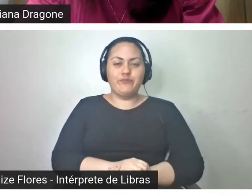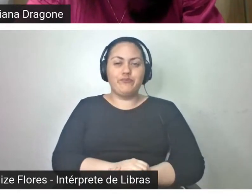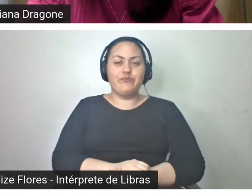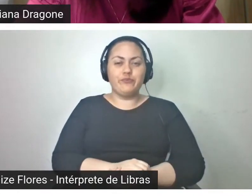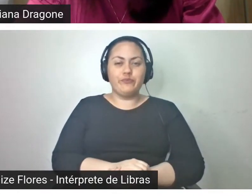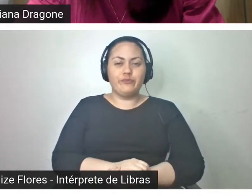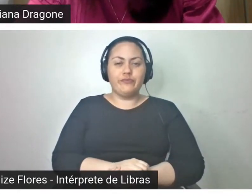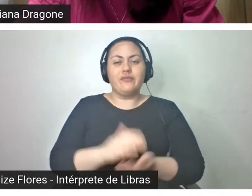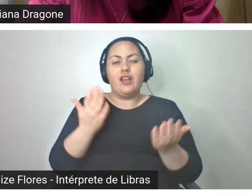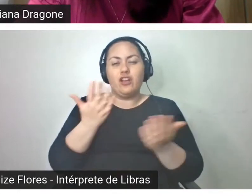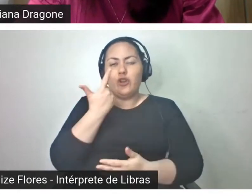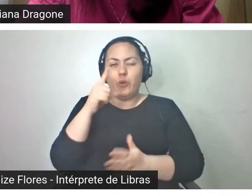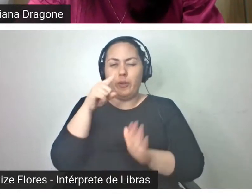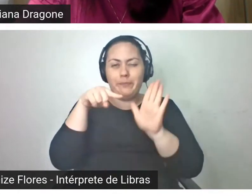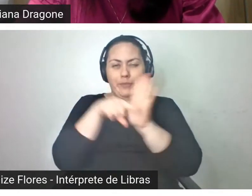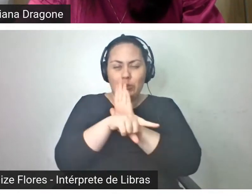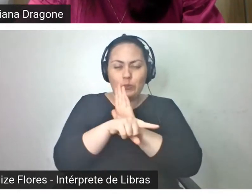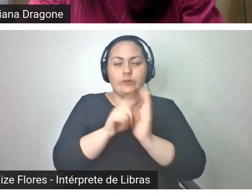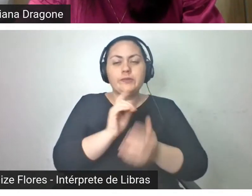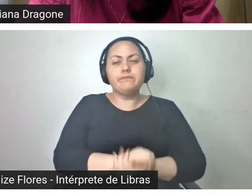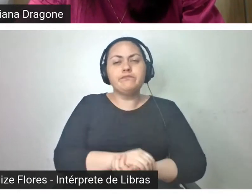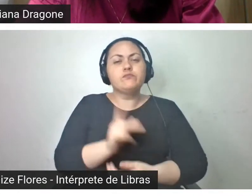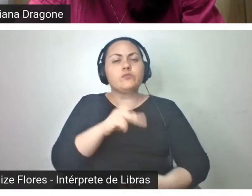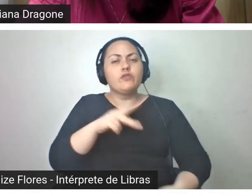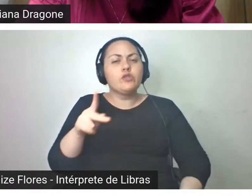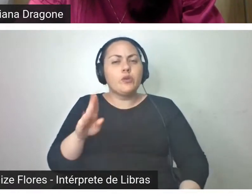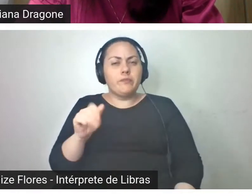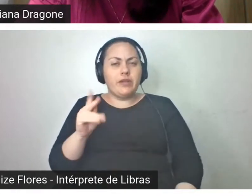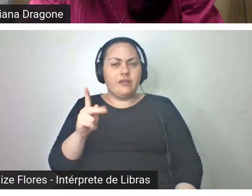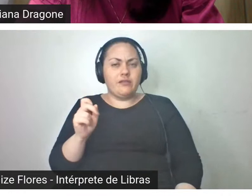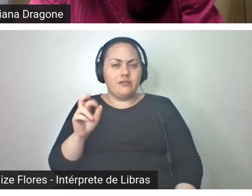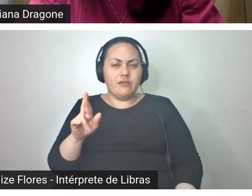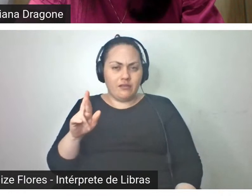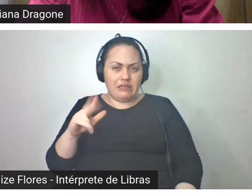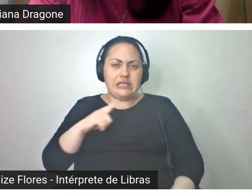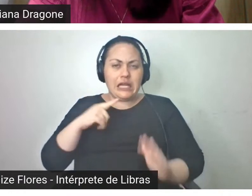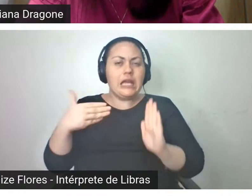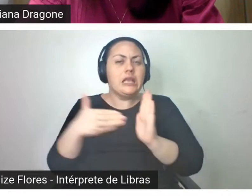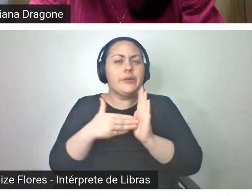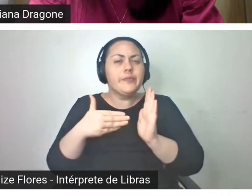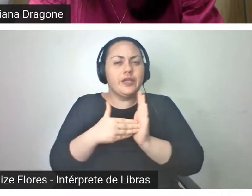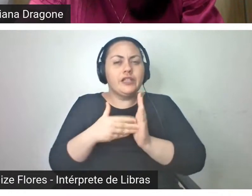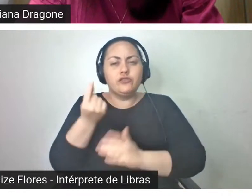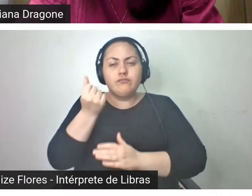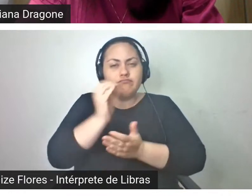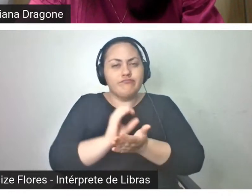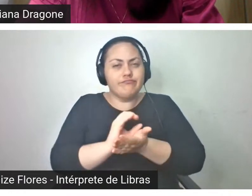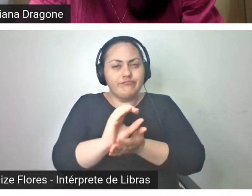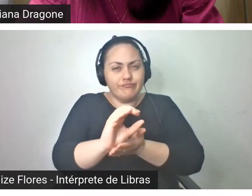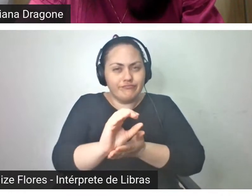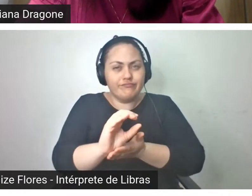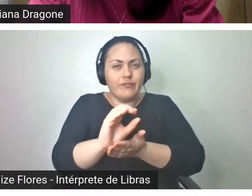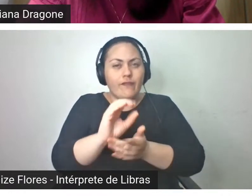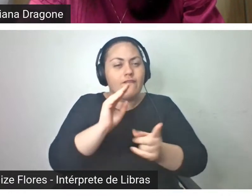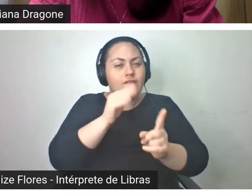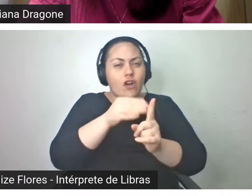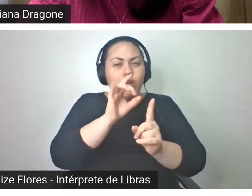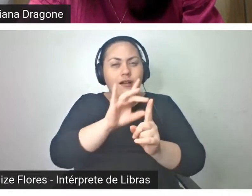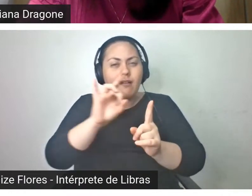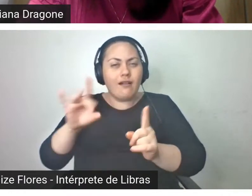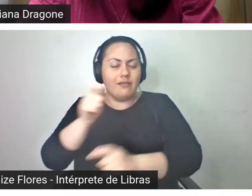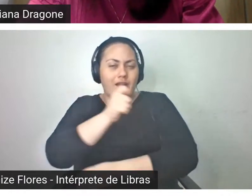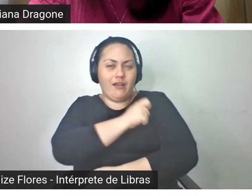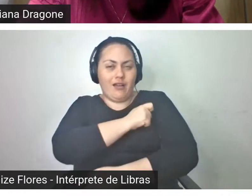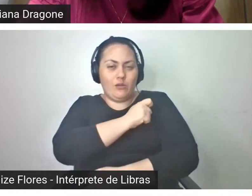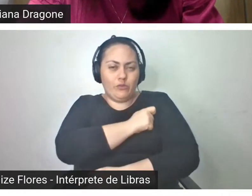Professor Baker, existiria um limite ao incremento de recursos financeiros por estudantes, a partir